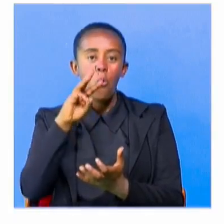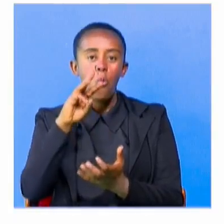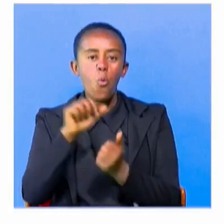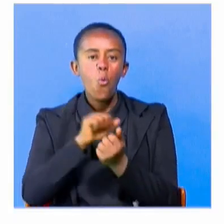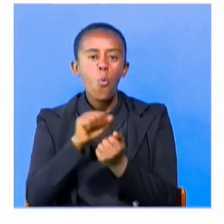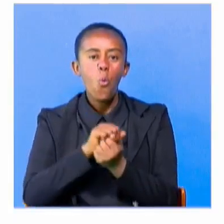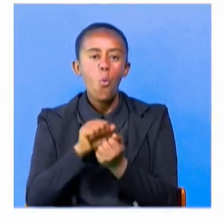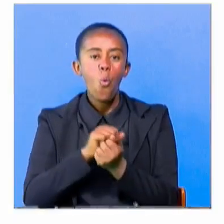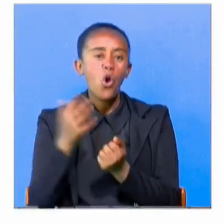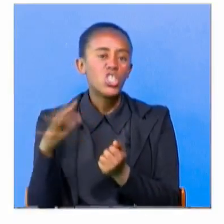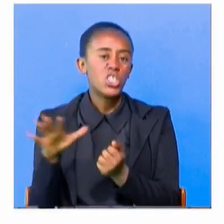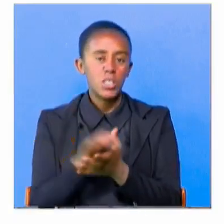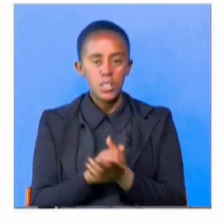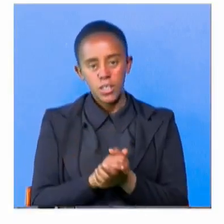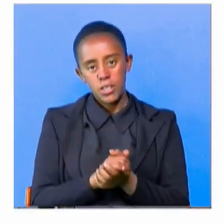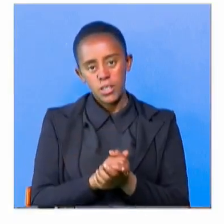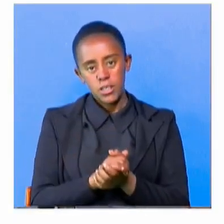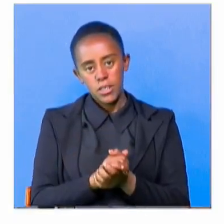lunch